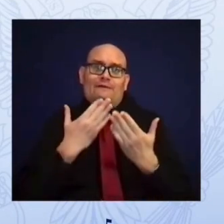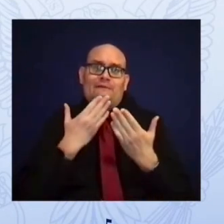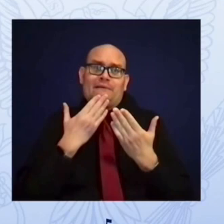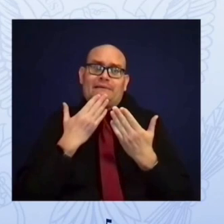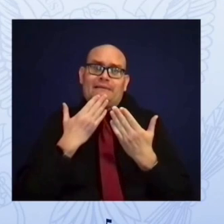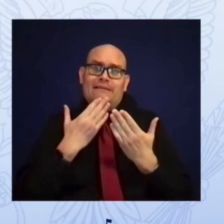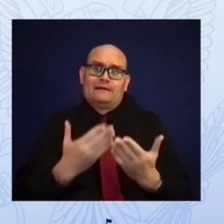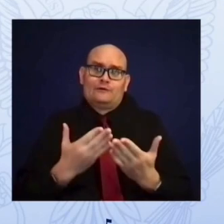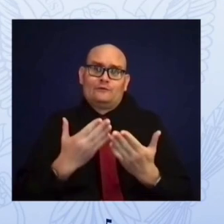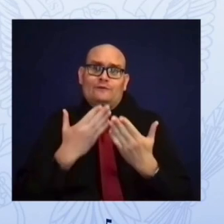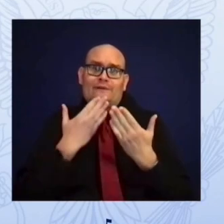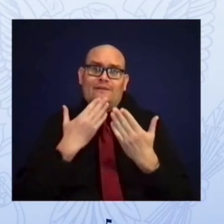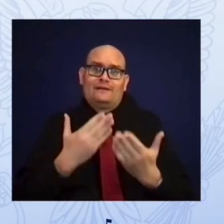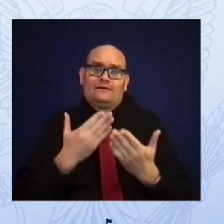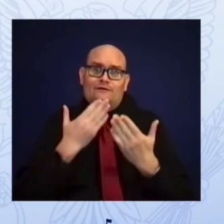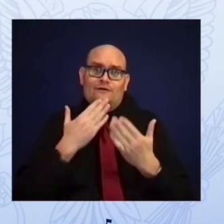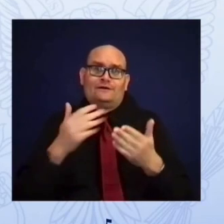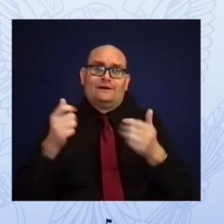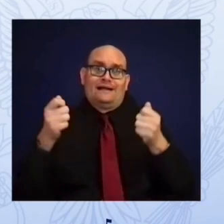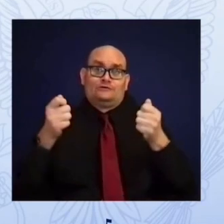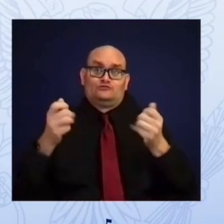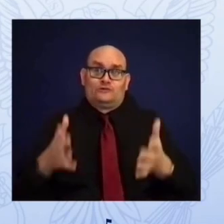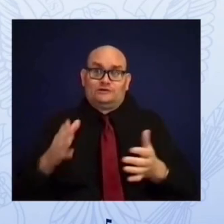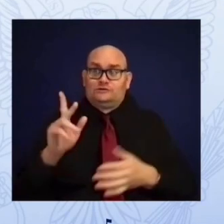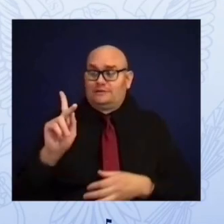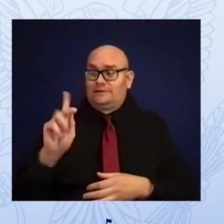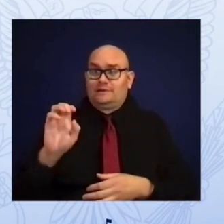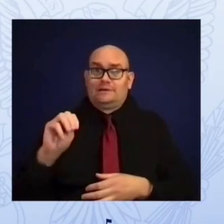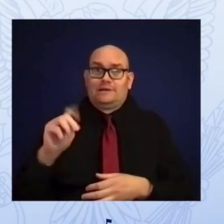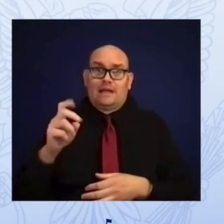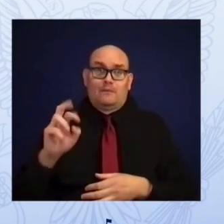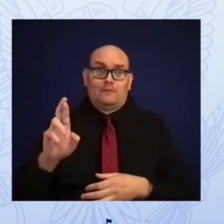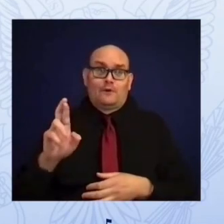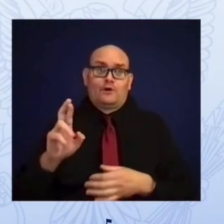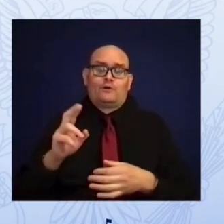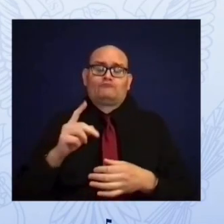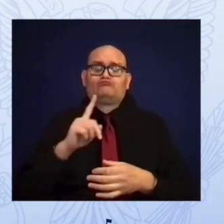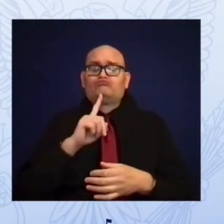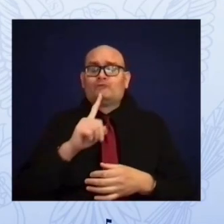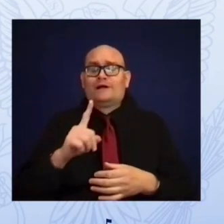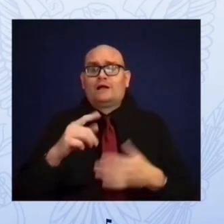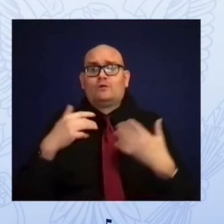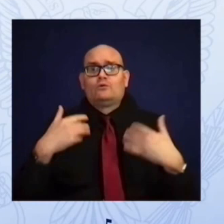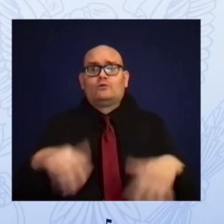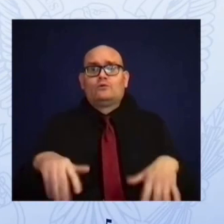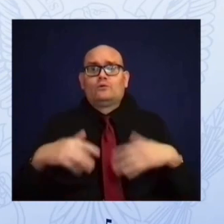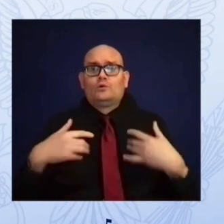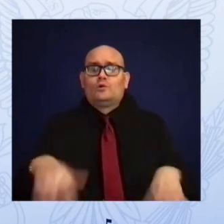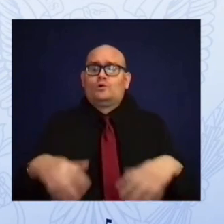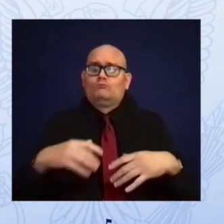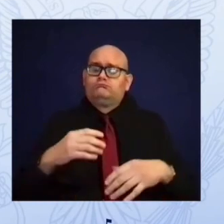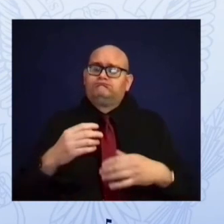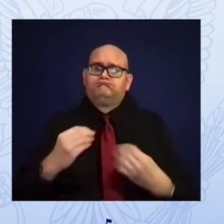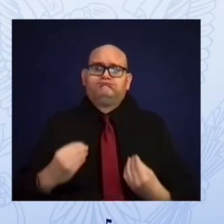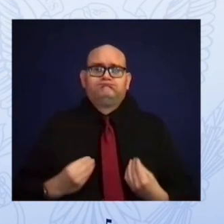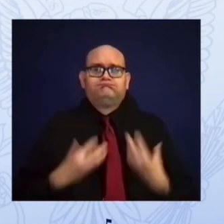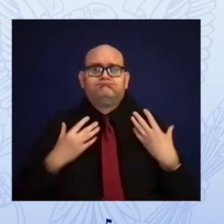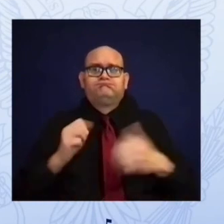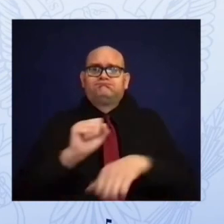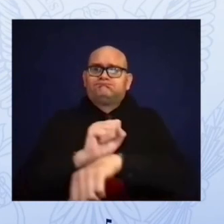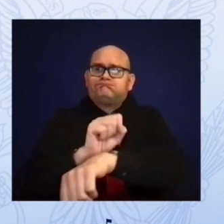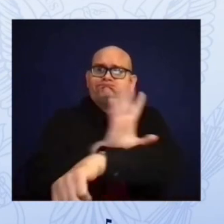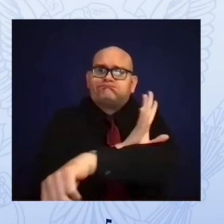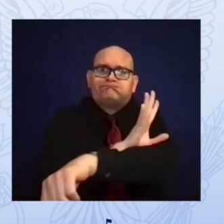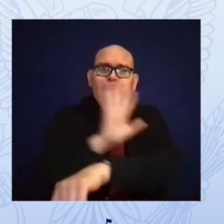Director Kemper, and I'm so grateful for your tireless commitment to making museums and libraries accessible to all of